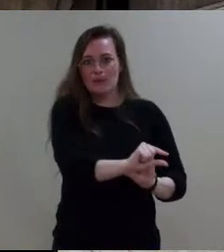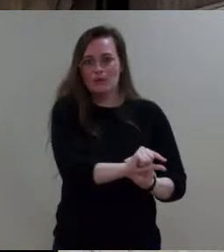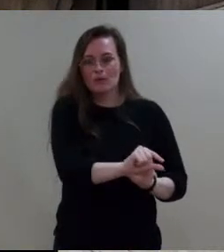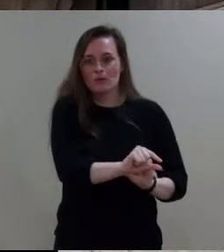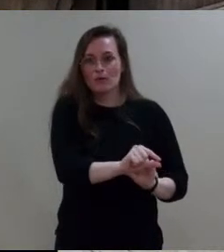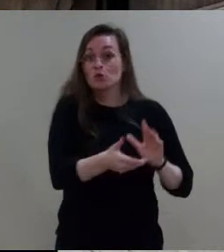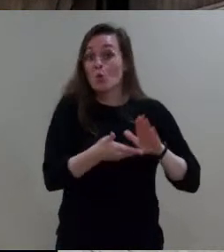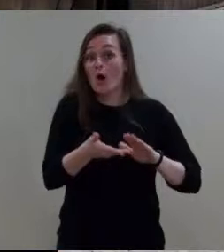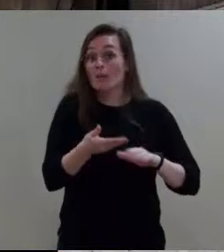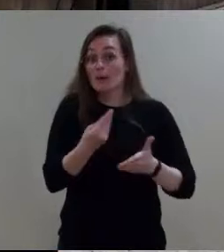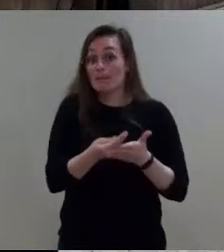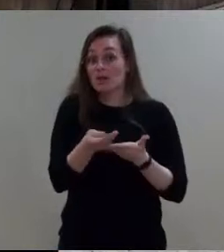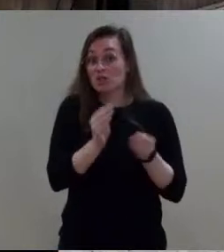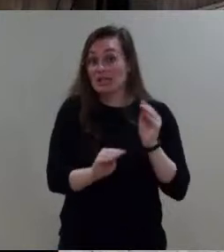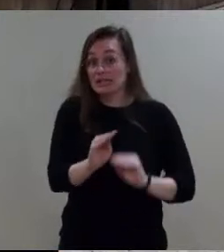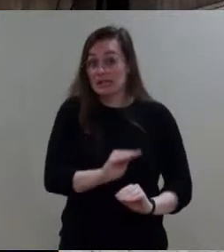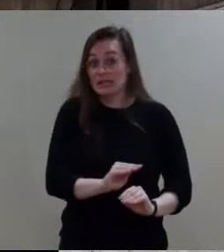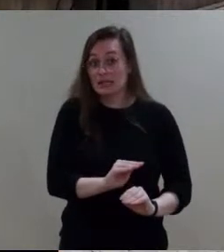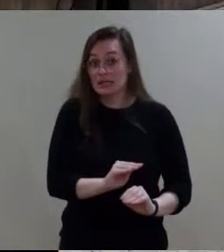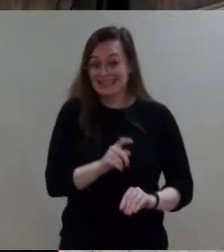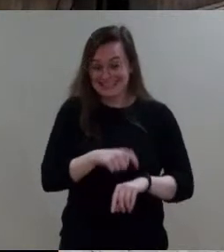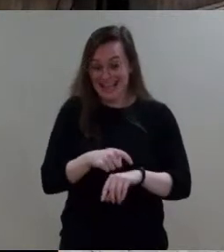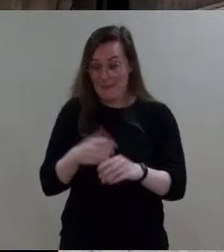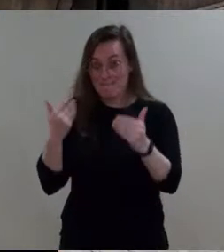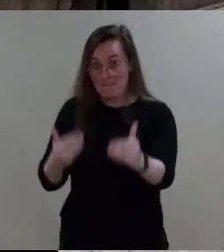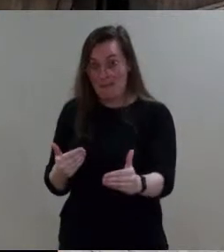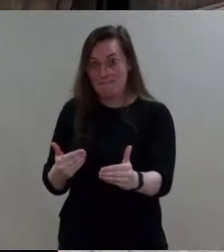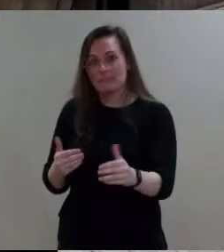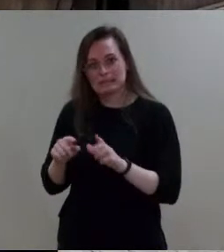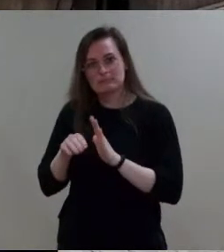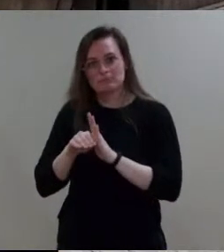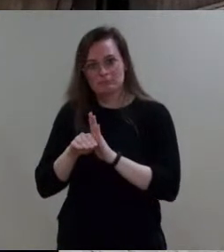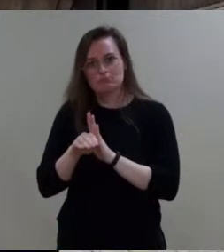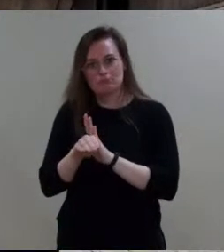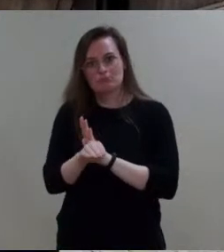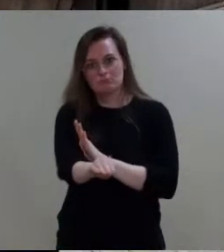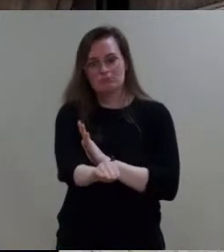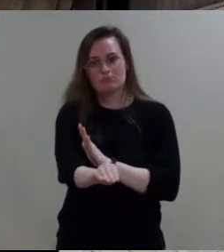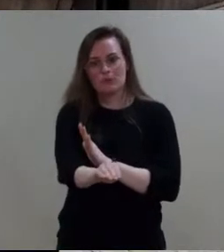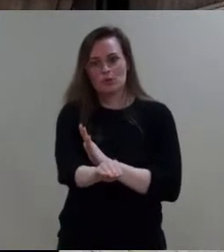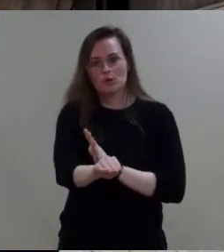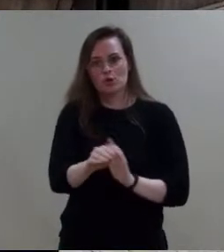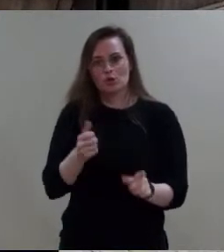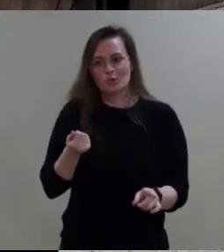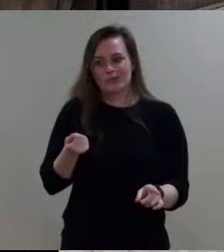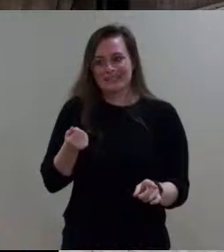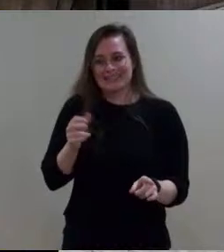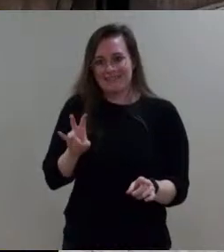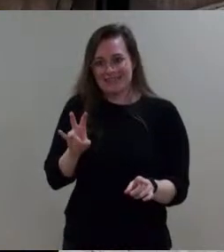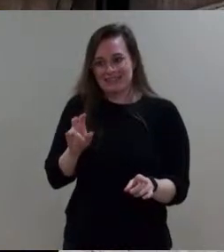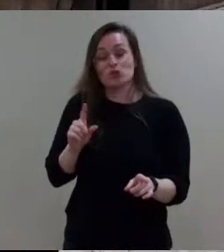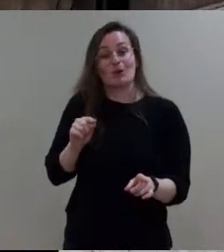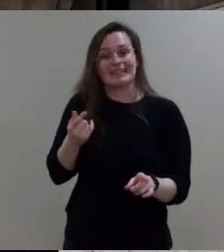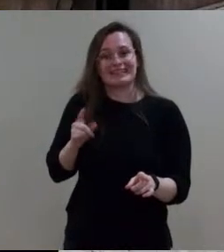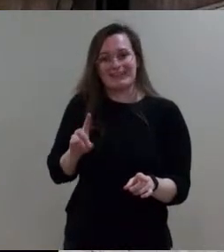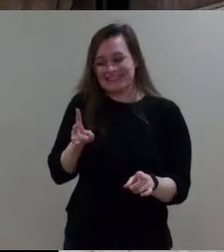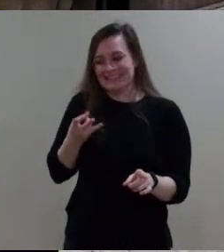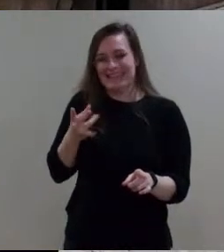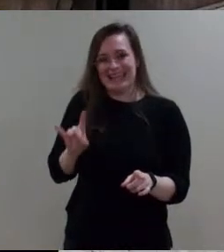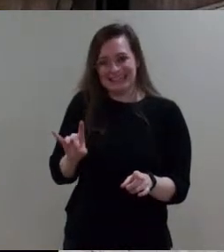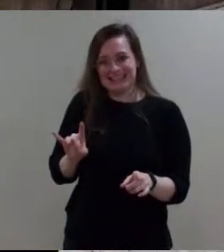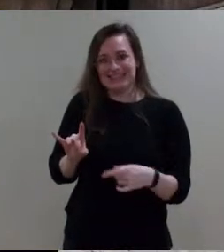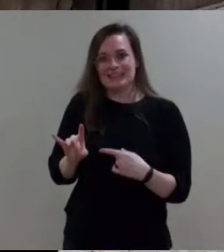same time period has remained fairly stable as well. So from 17-18, we had a $13 million budget.